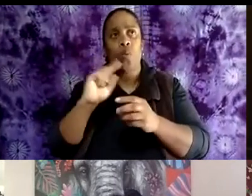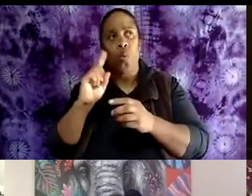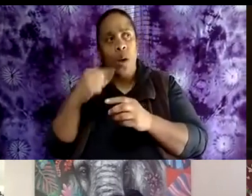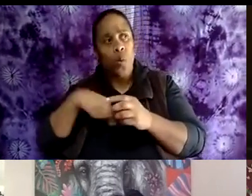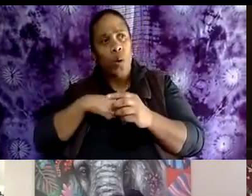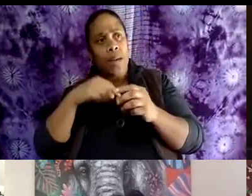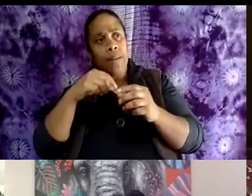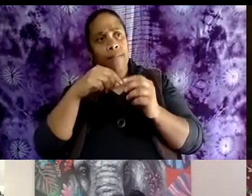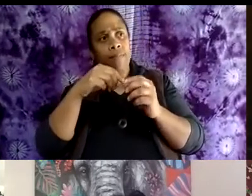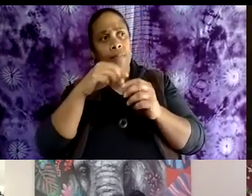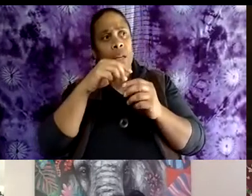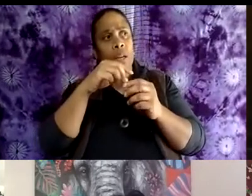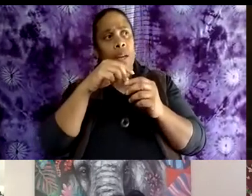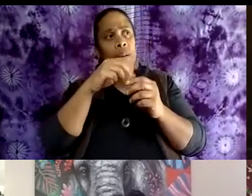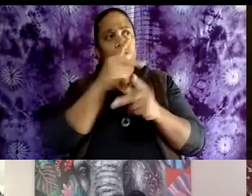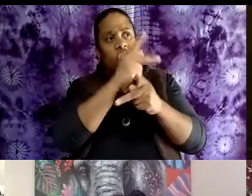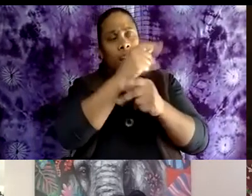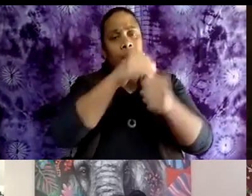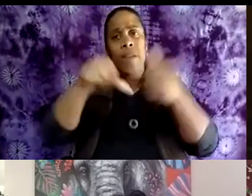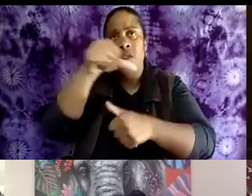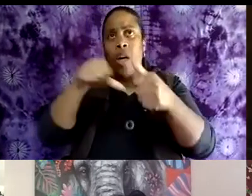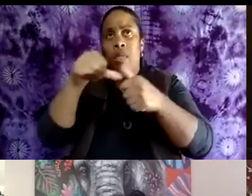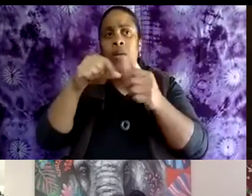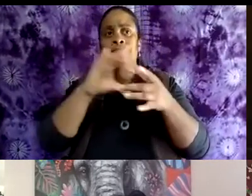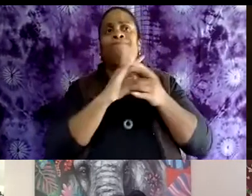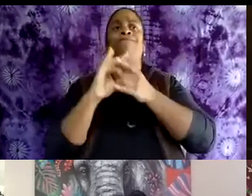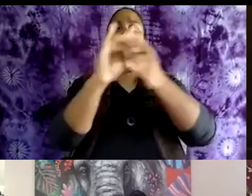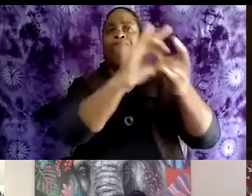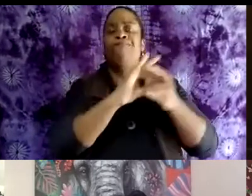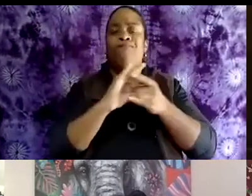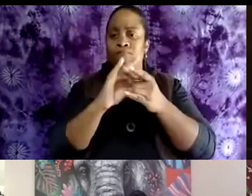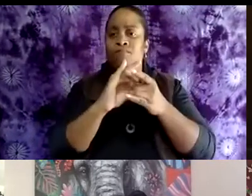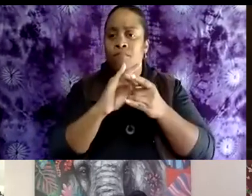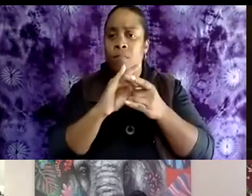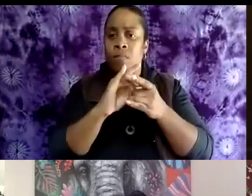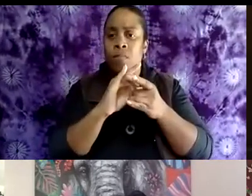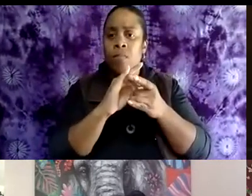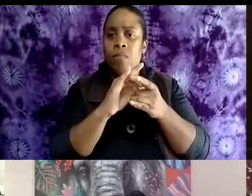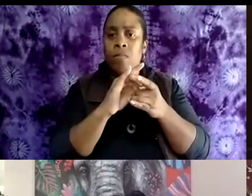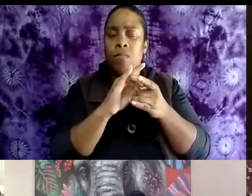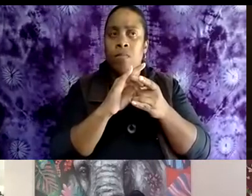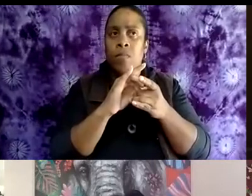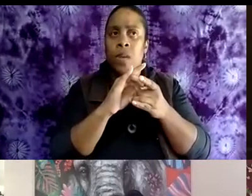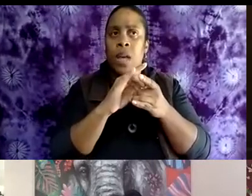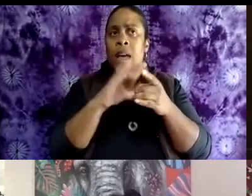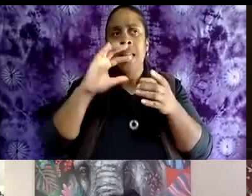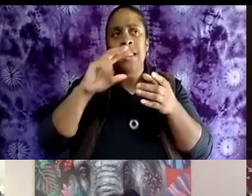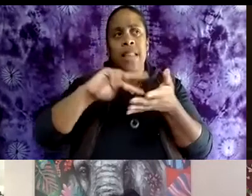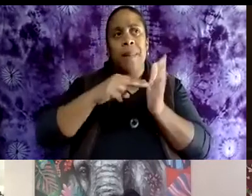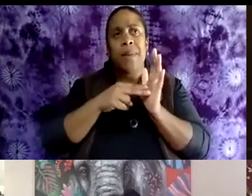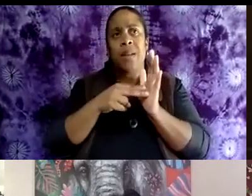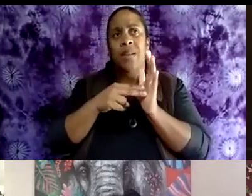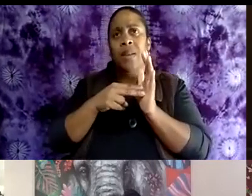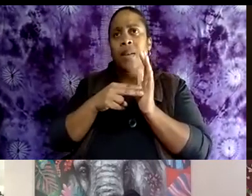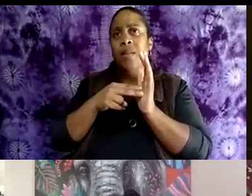and in harmony with each other. Probably the idea of something is divine and there is a God would not have to be as